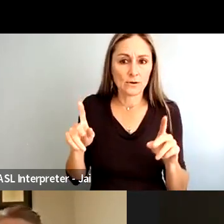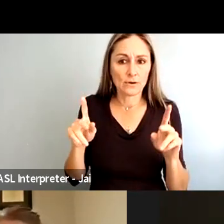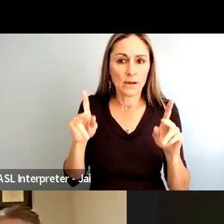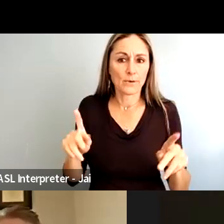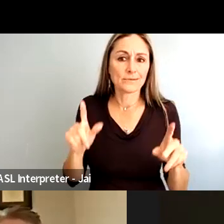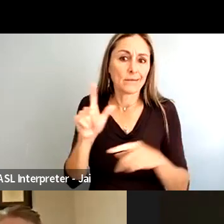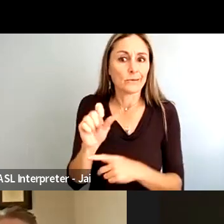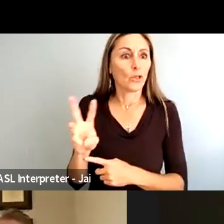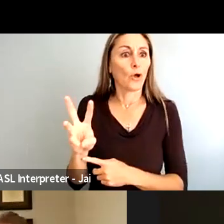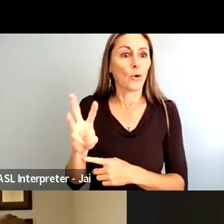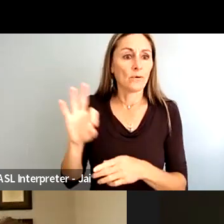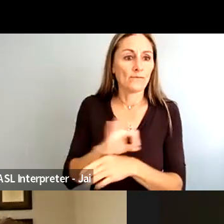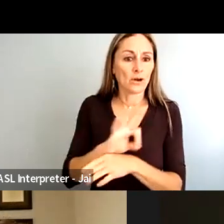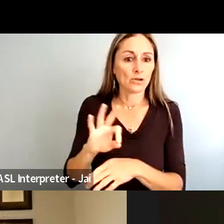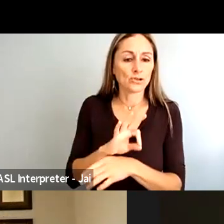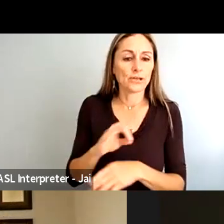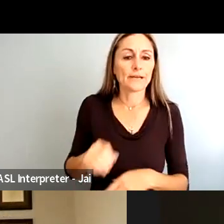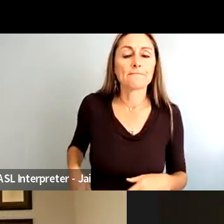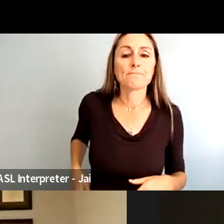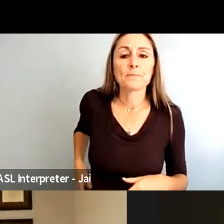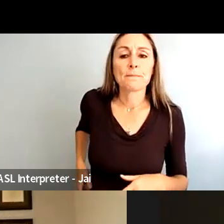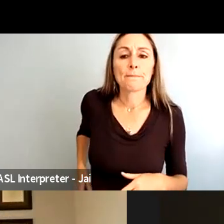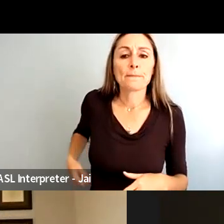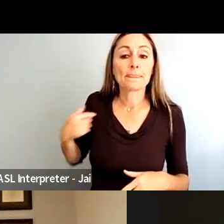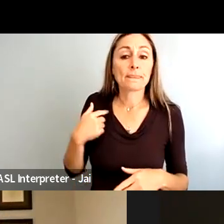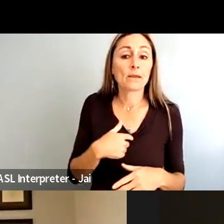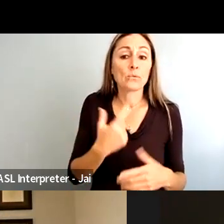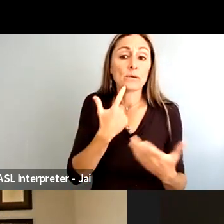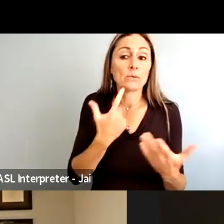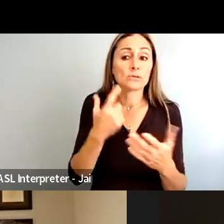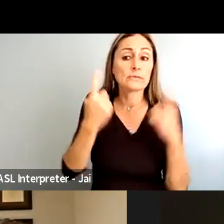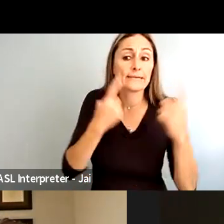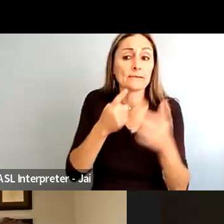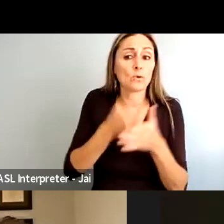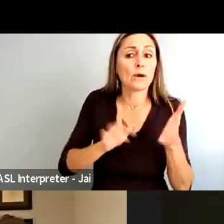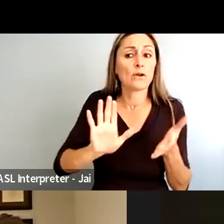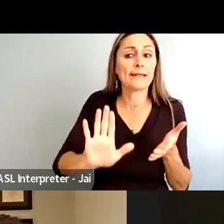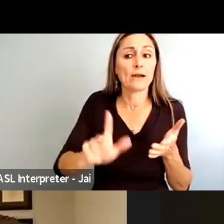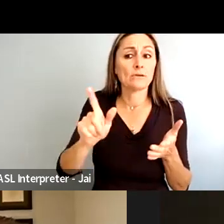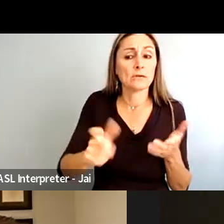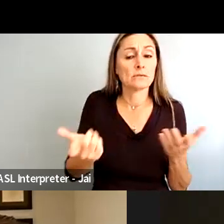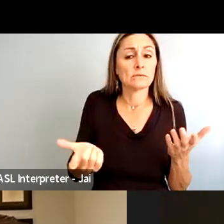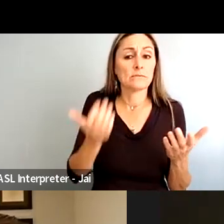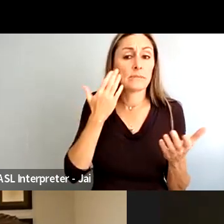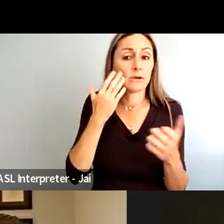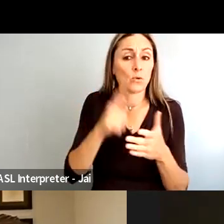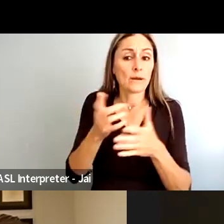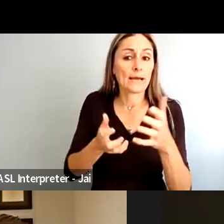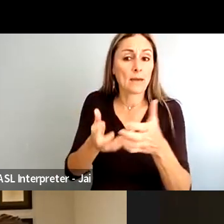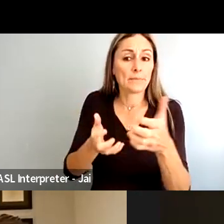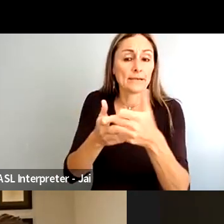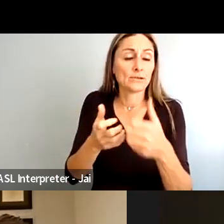low functioning. We would consider what their needs were and be aware of what accommodations they may